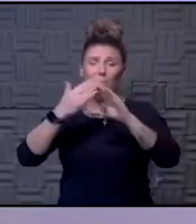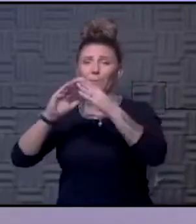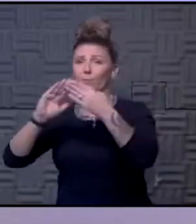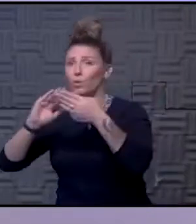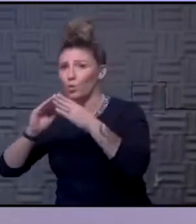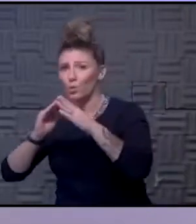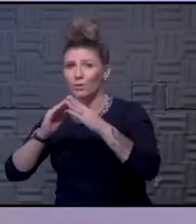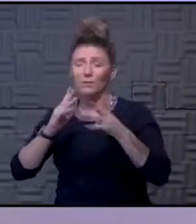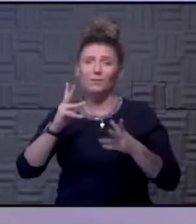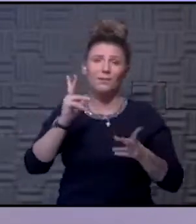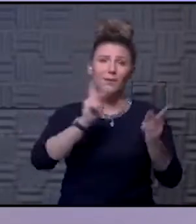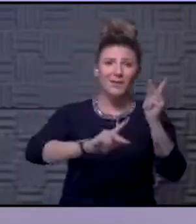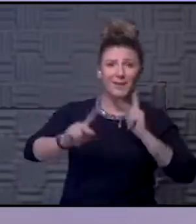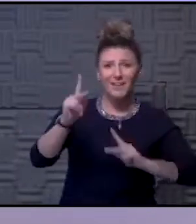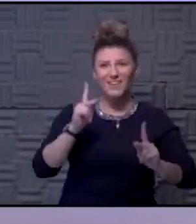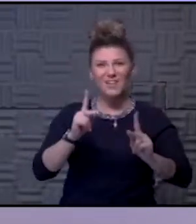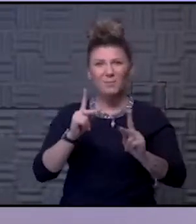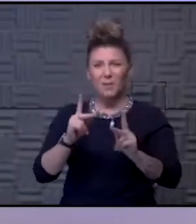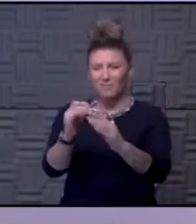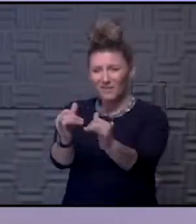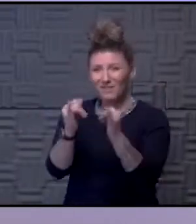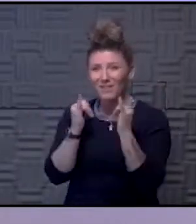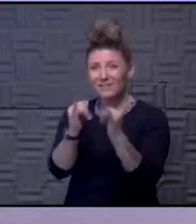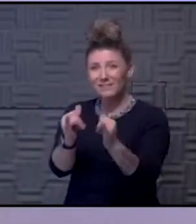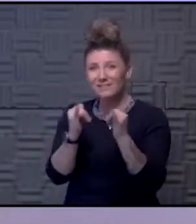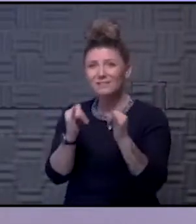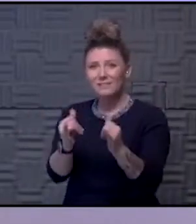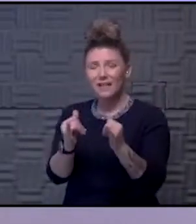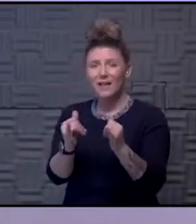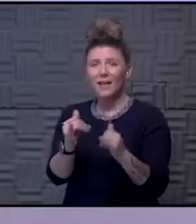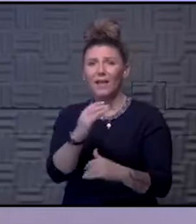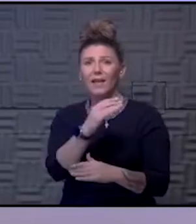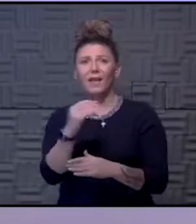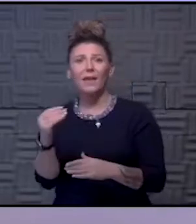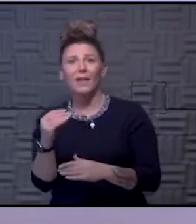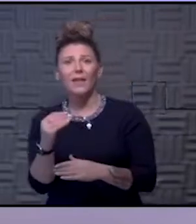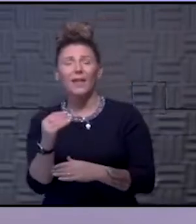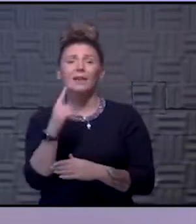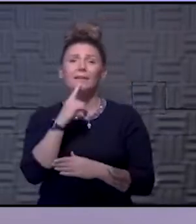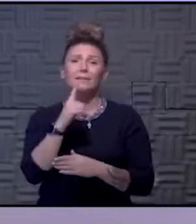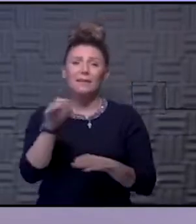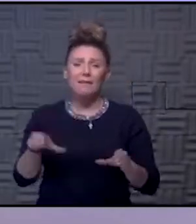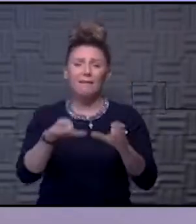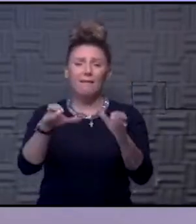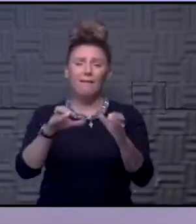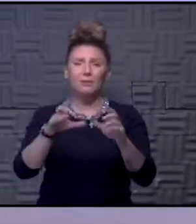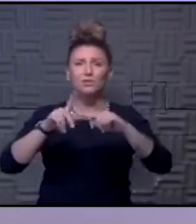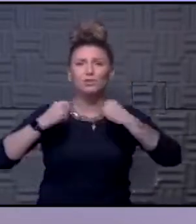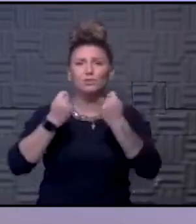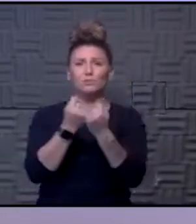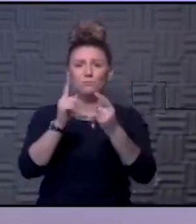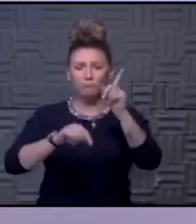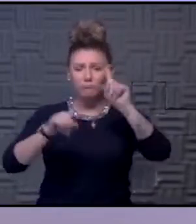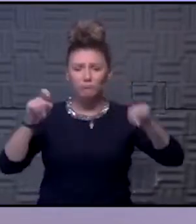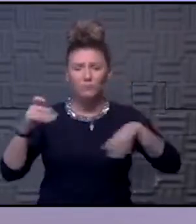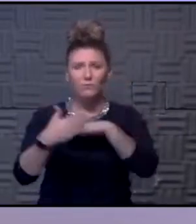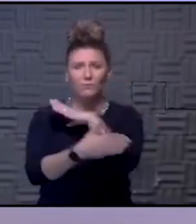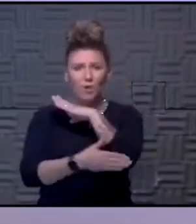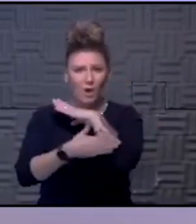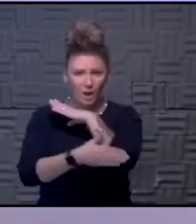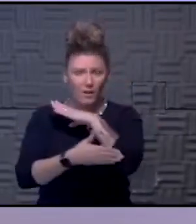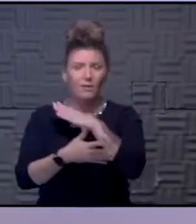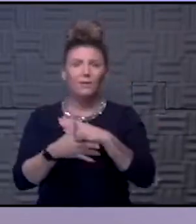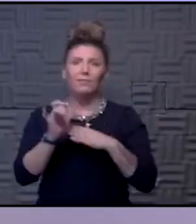working with grassroots organizations, working with the health action teams in the different counties, that is going to